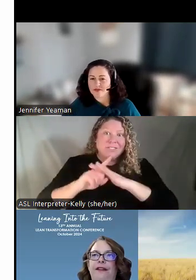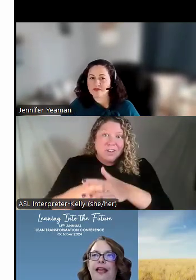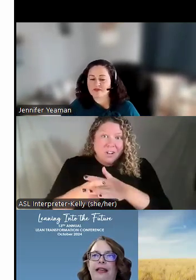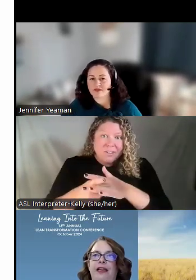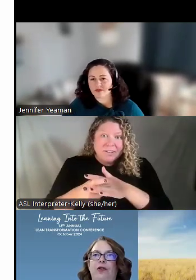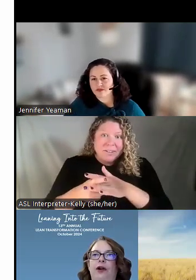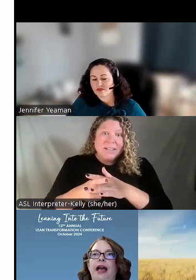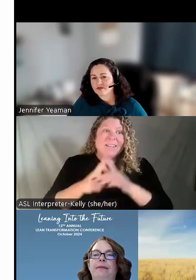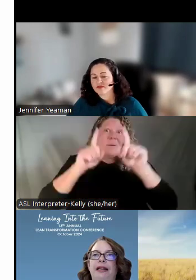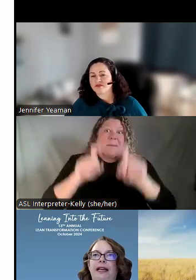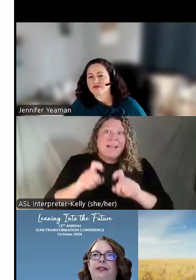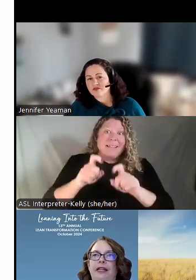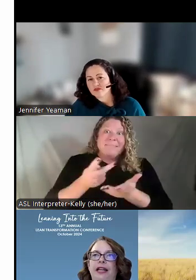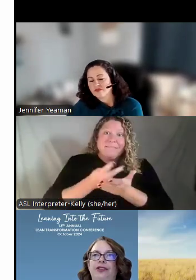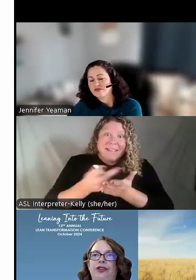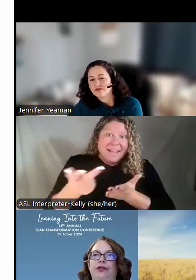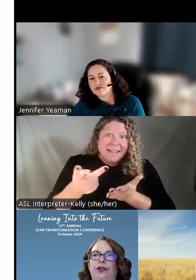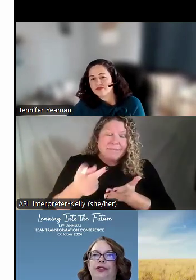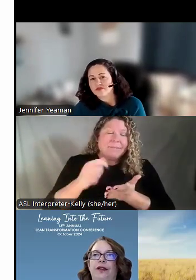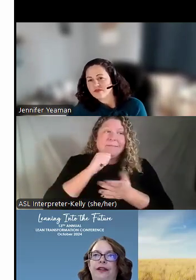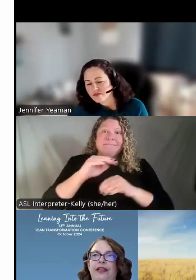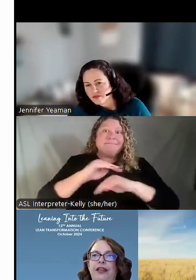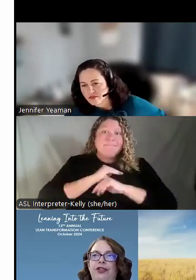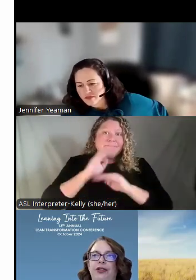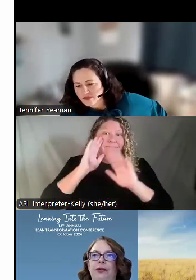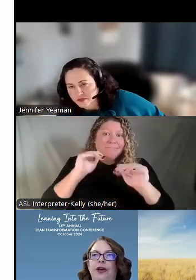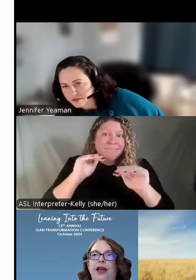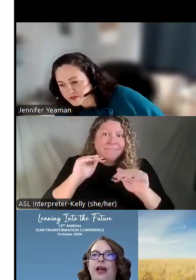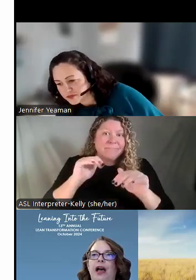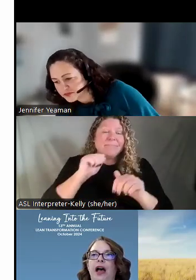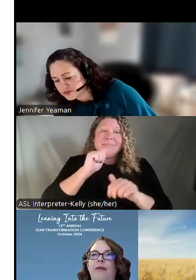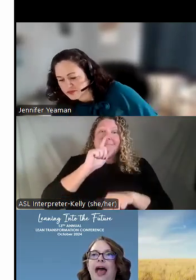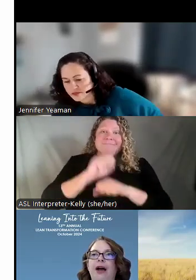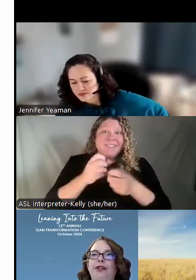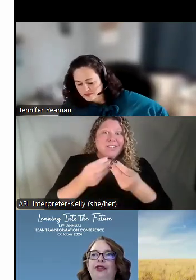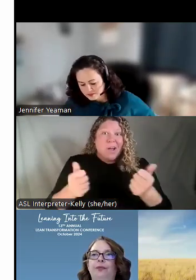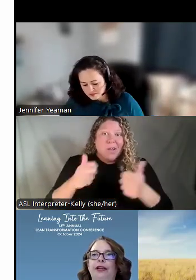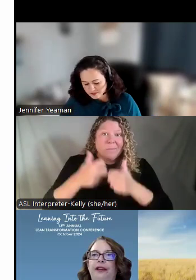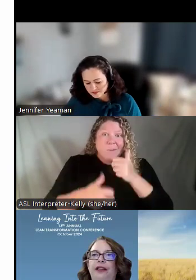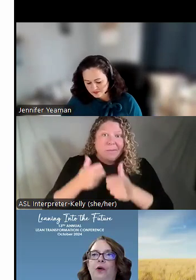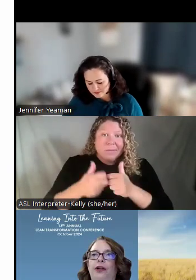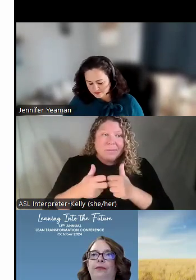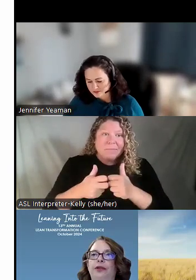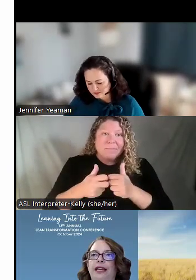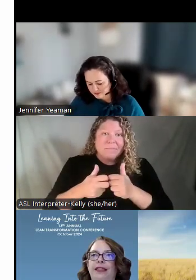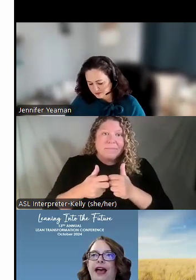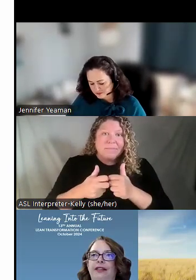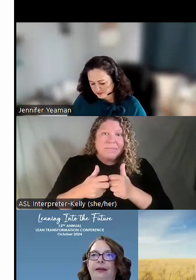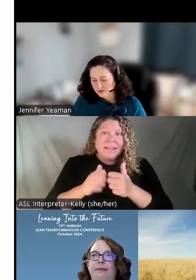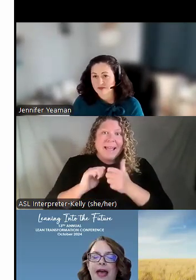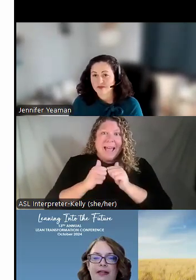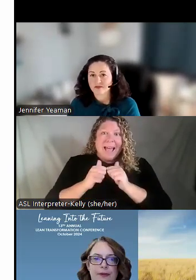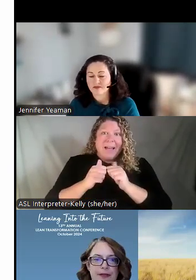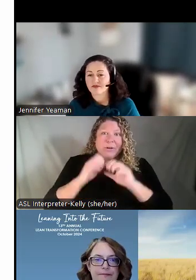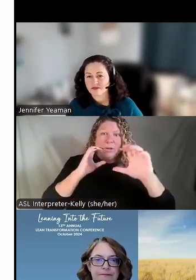pilot failing or not meeting expectations or solving the issue, how would you pivot or communicate that